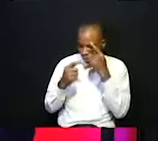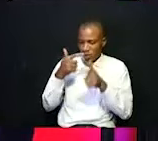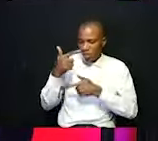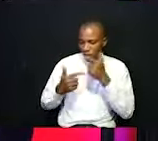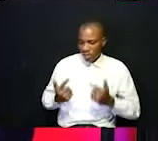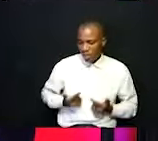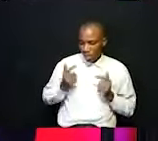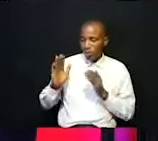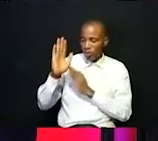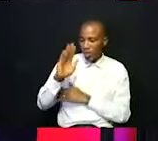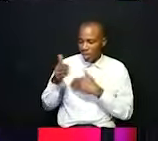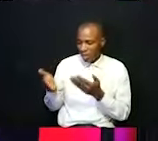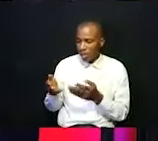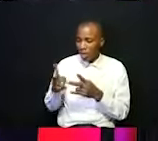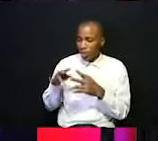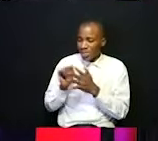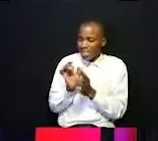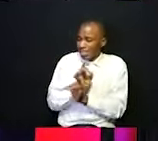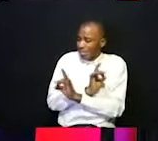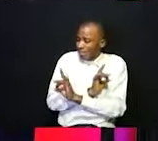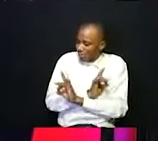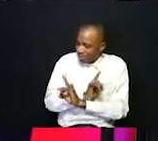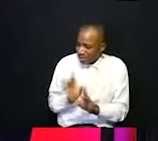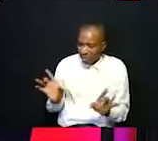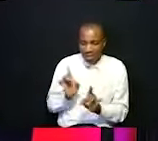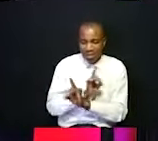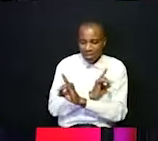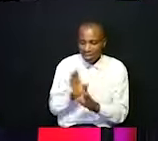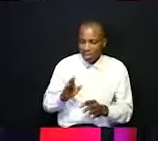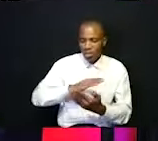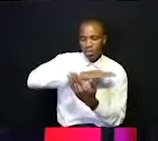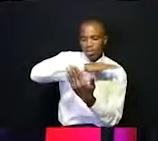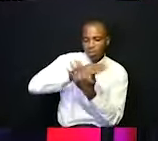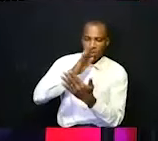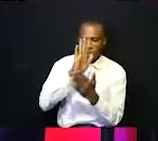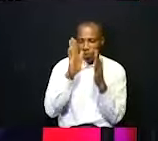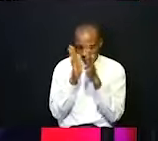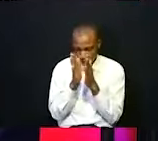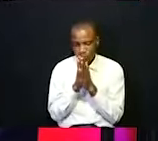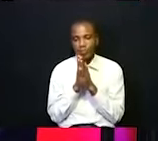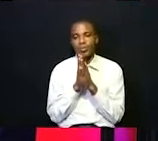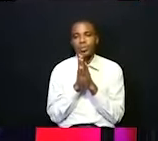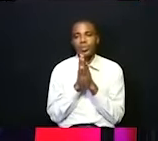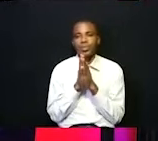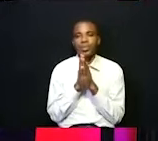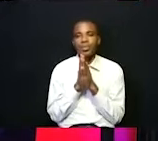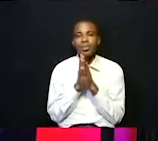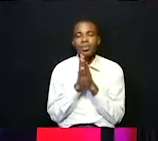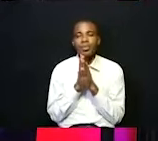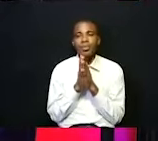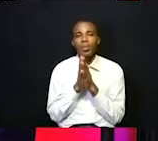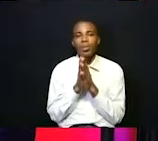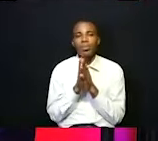that nothing will hinder your prayers. Yosemne se okrunum money won entina